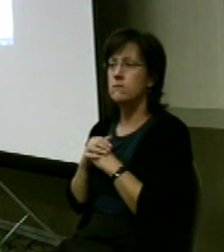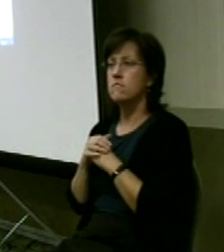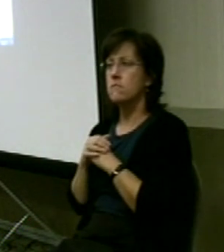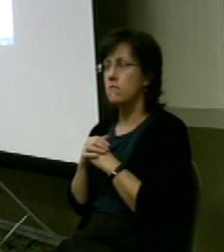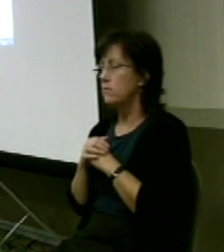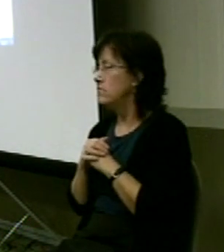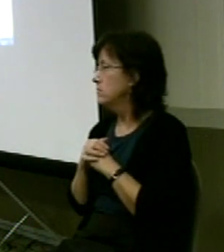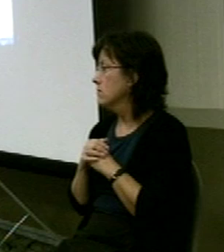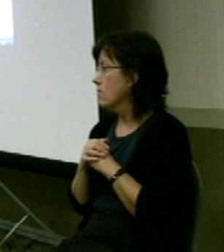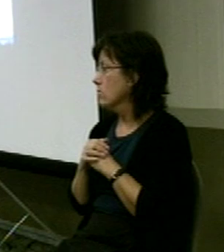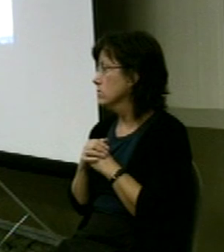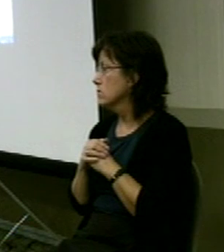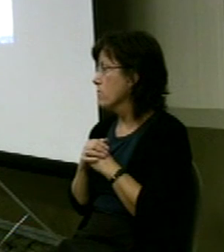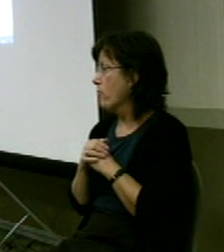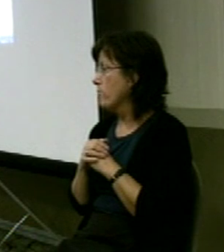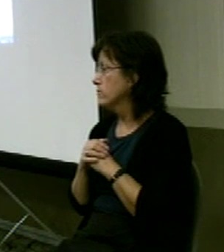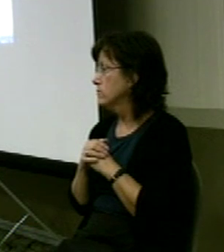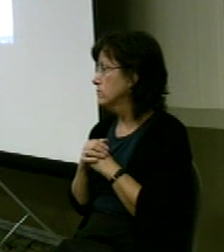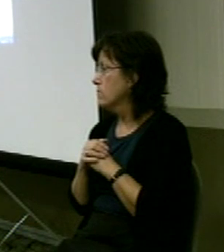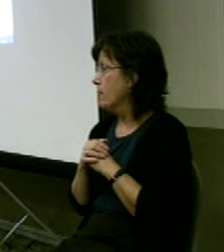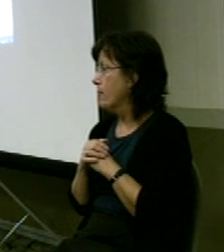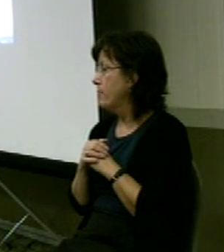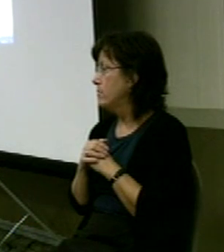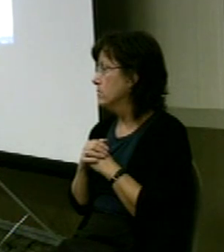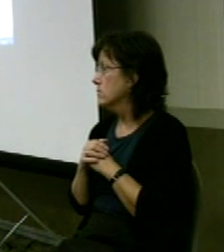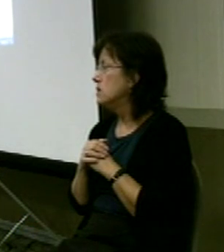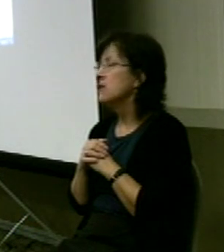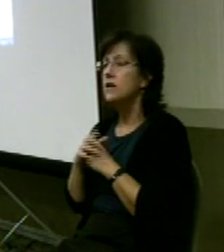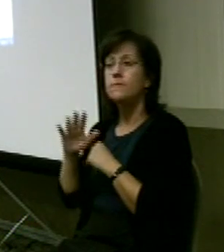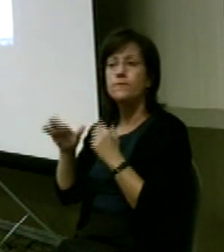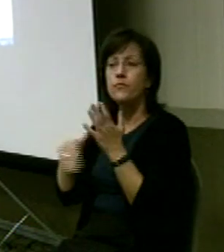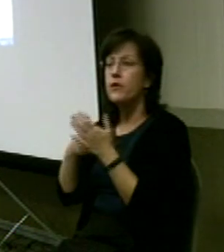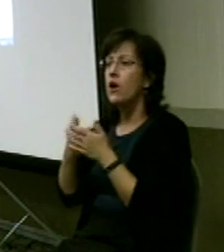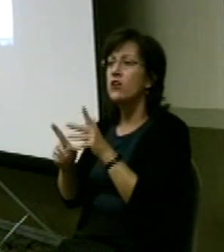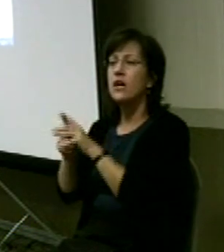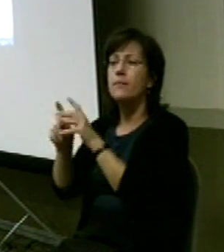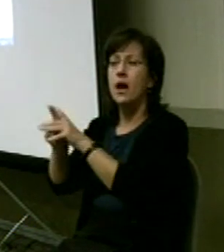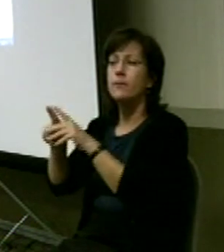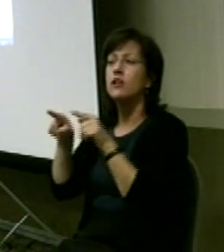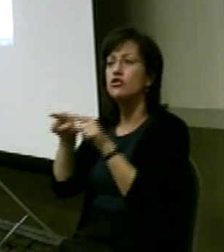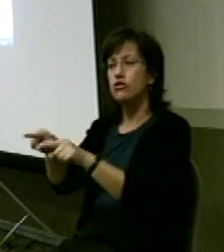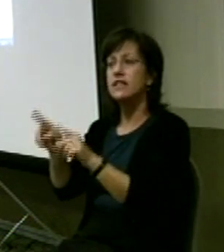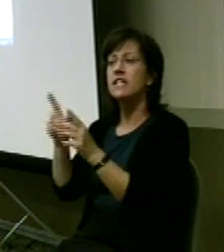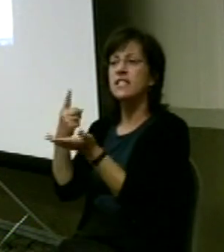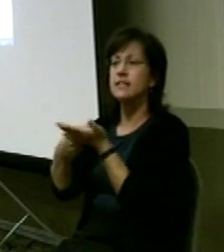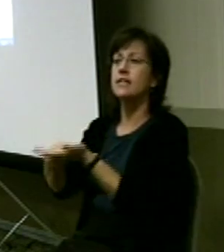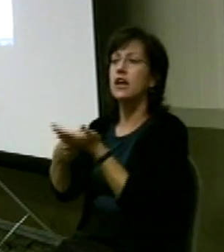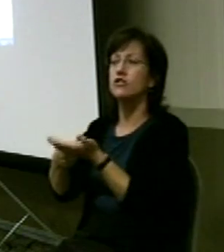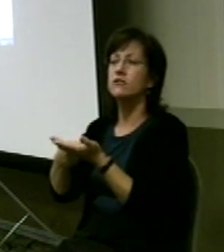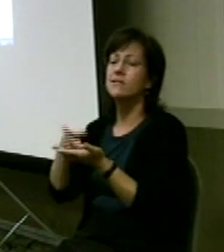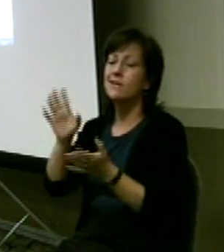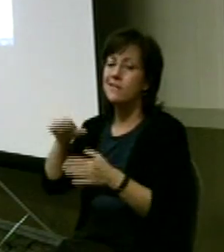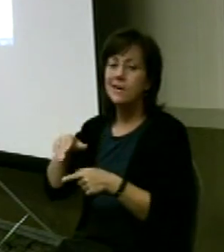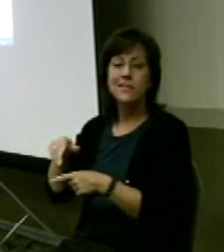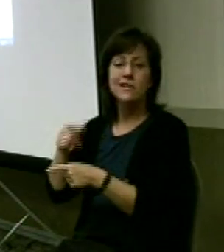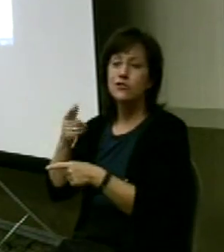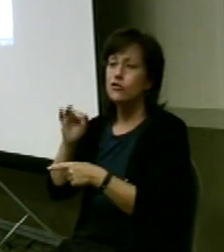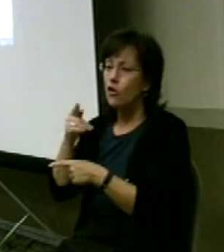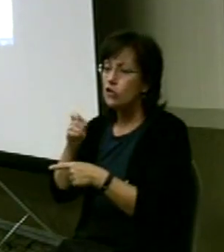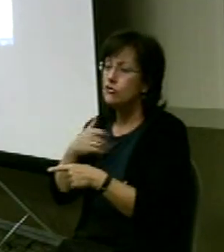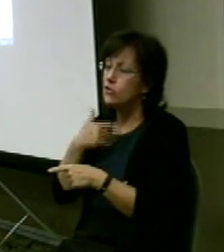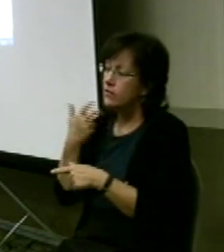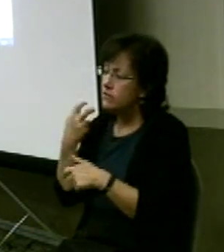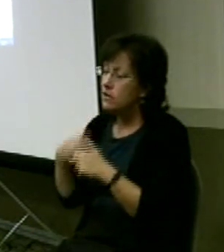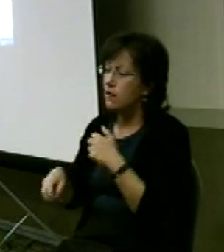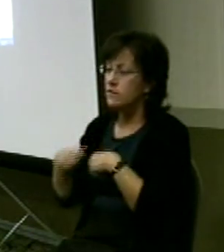Okay? And that again, it'll all come into play when you're having the discussion. So you say, you know, Mondays are pretty hard for